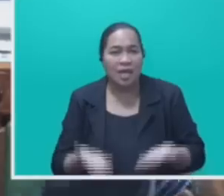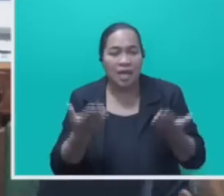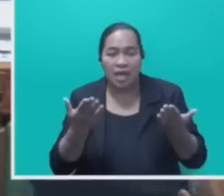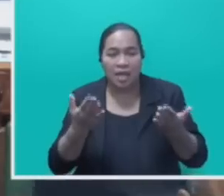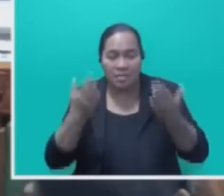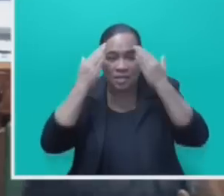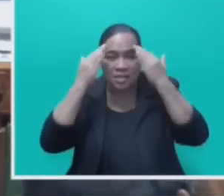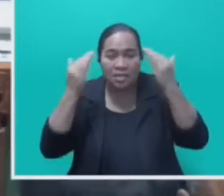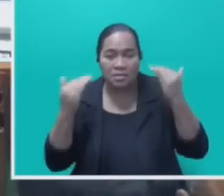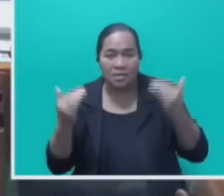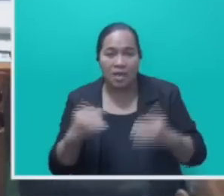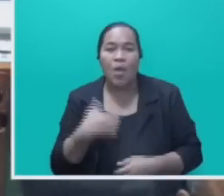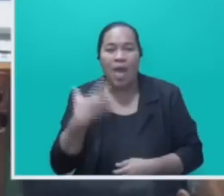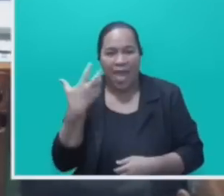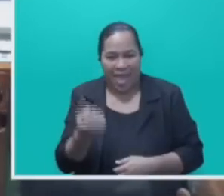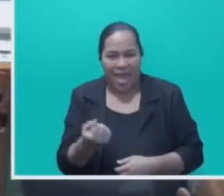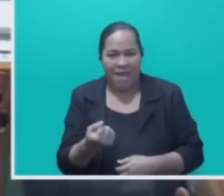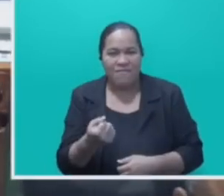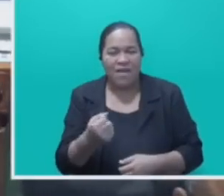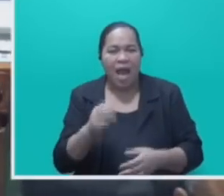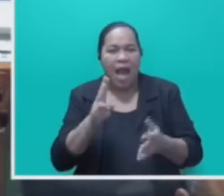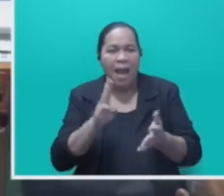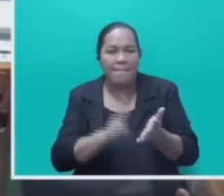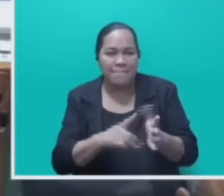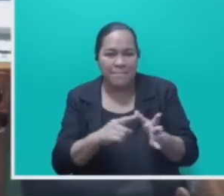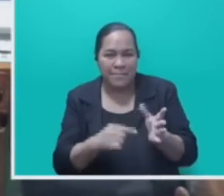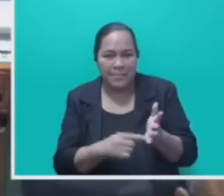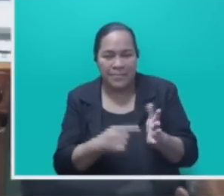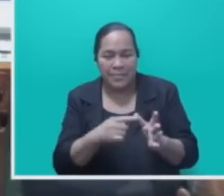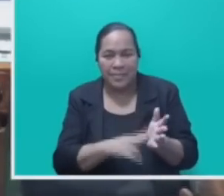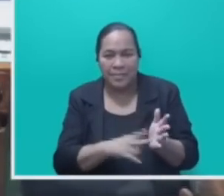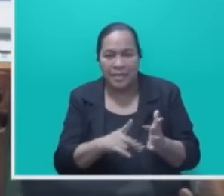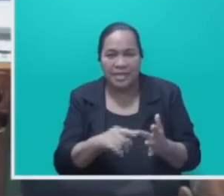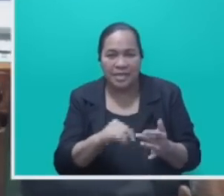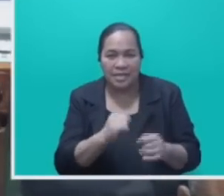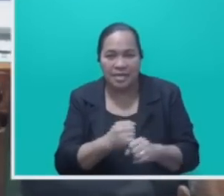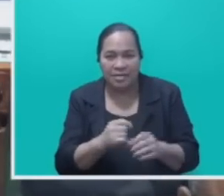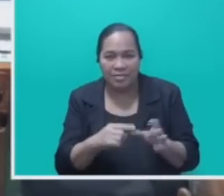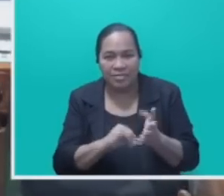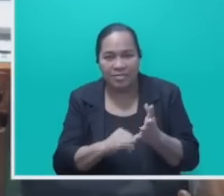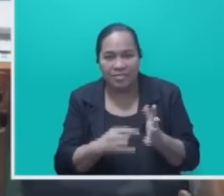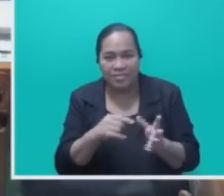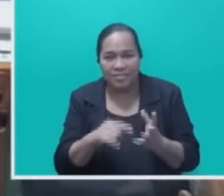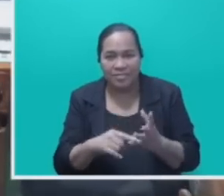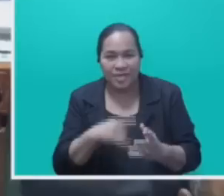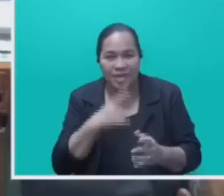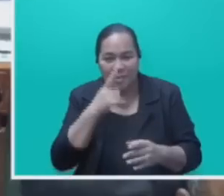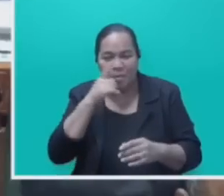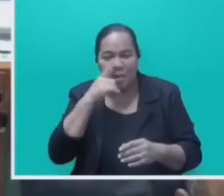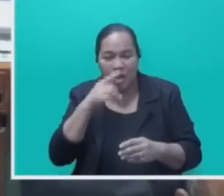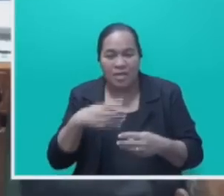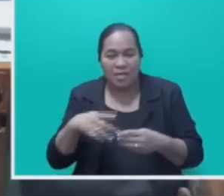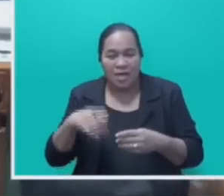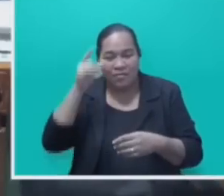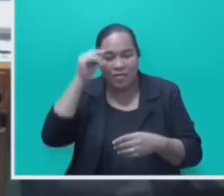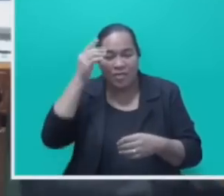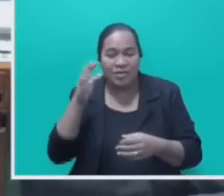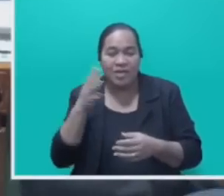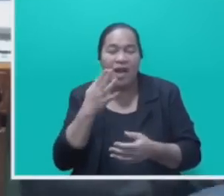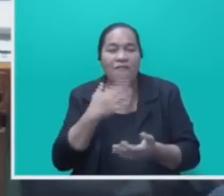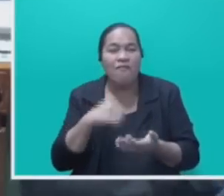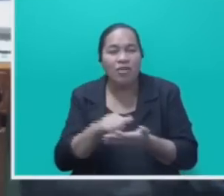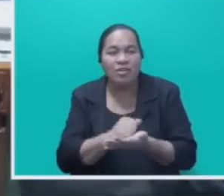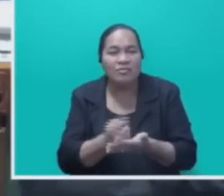Speaker, we have the Mataningasau Faz. It is making a mockery of Itoke culture.